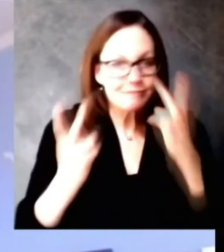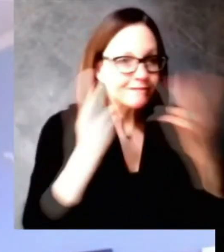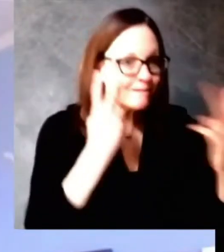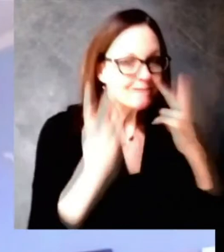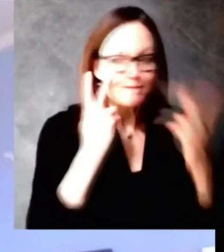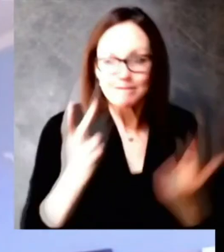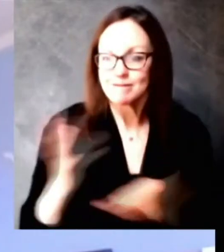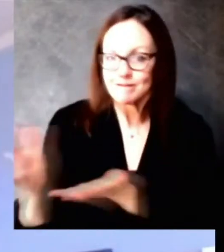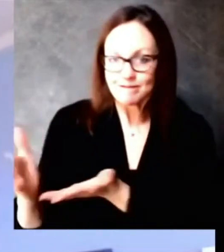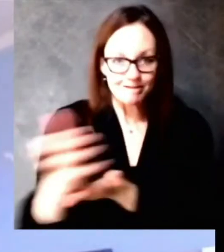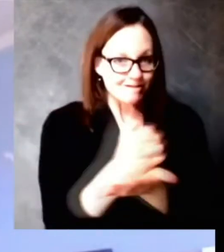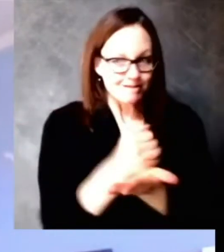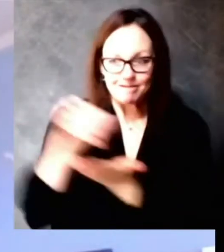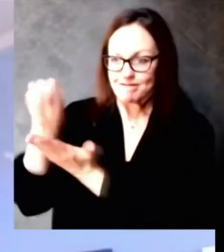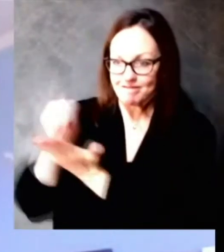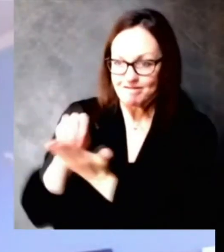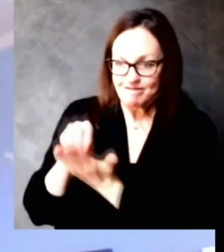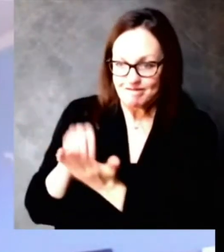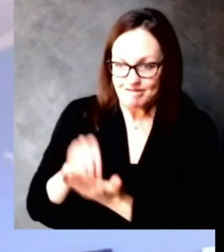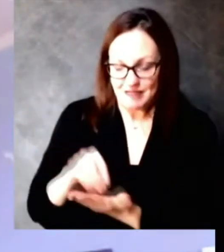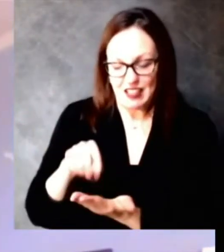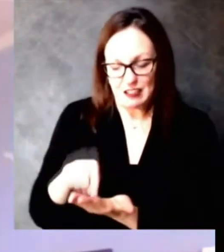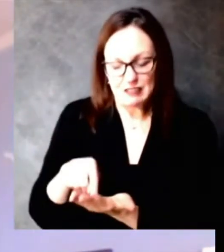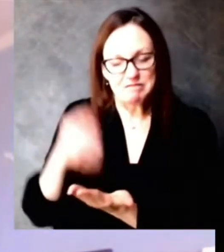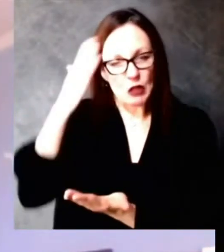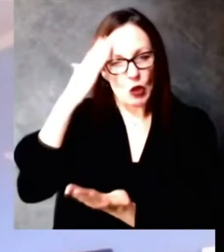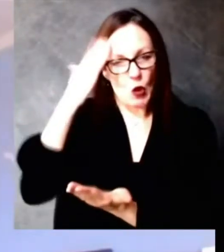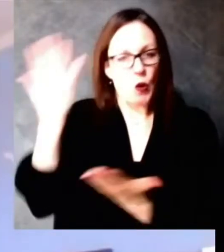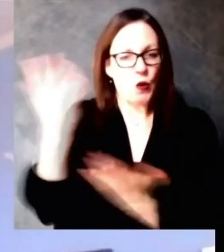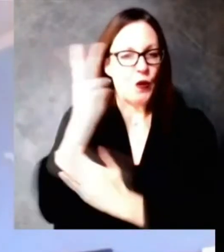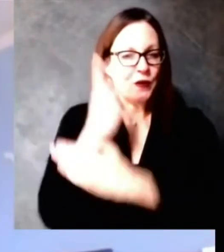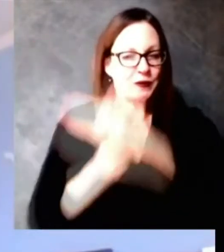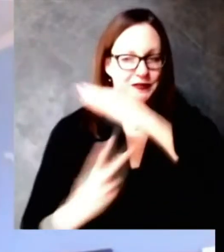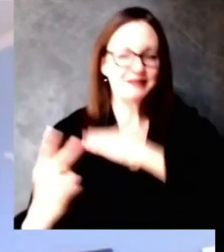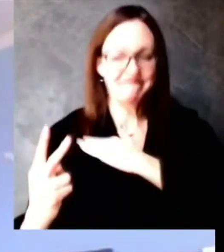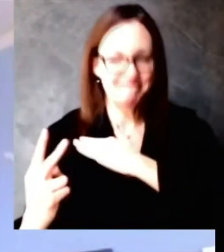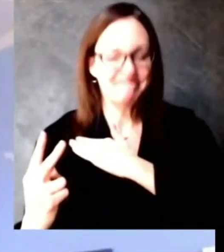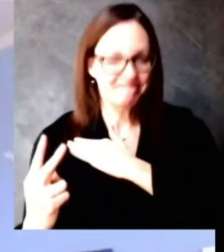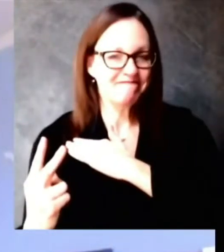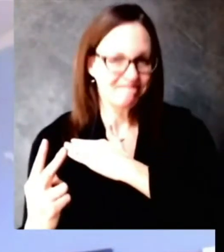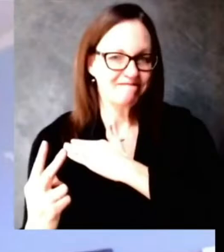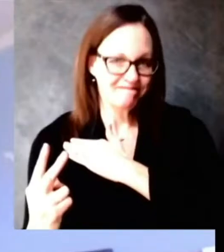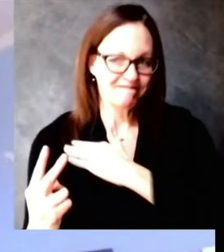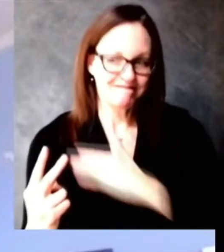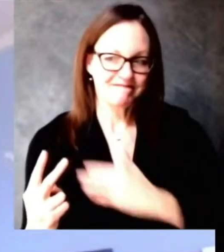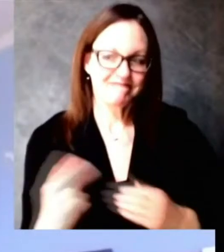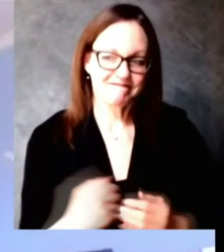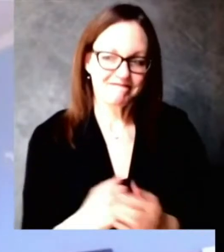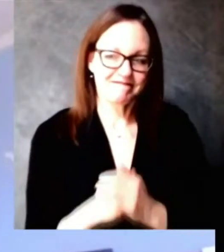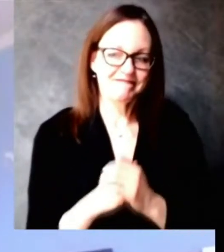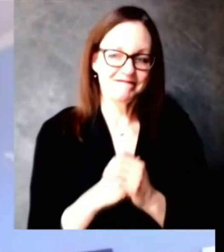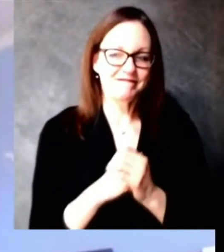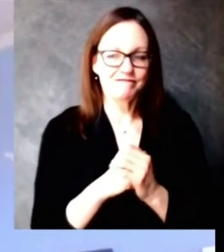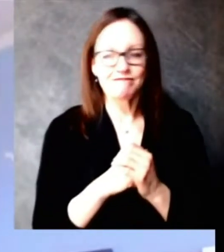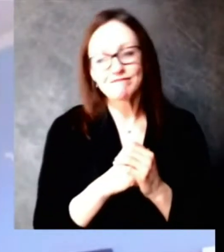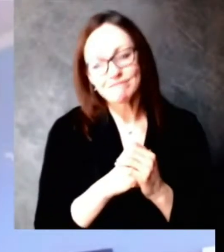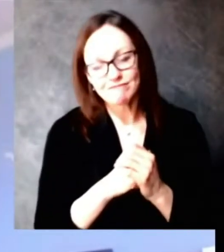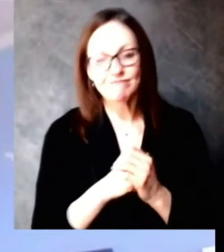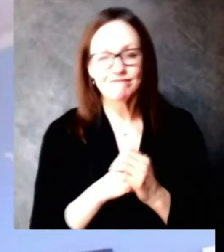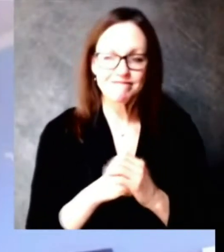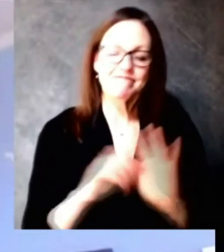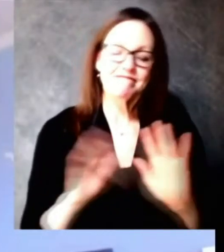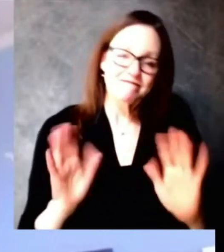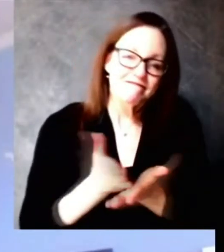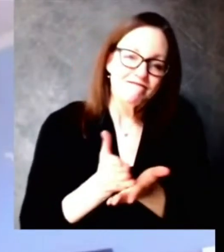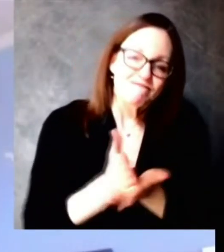for vaccines in terms of having some of those secondary, not feeling great in the following day, but they